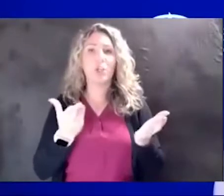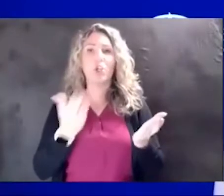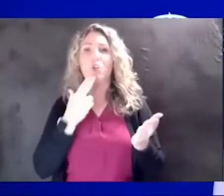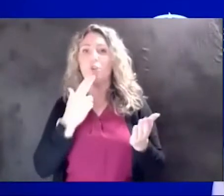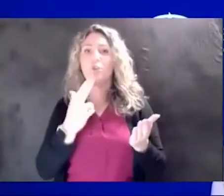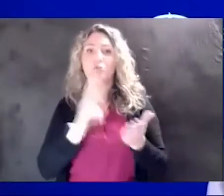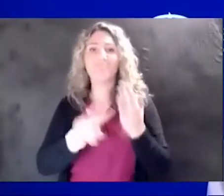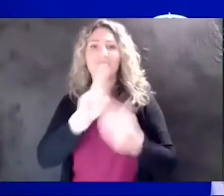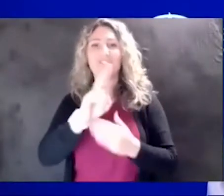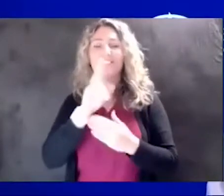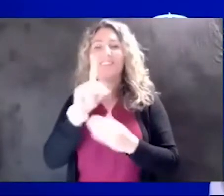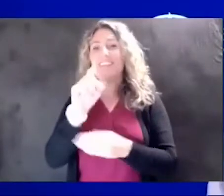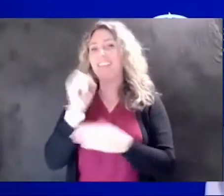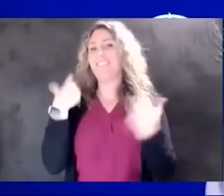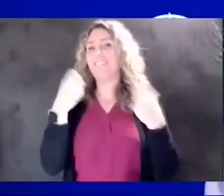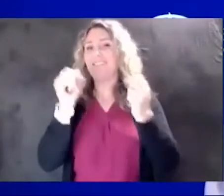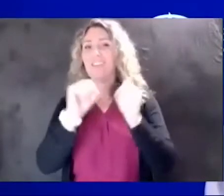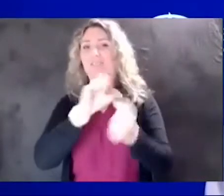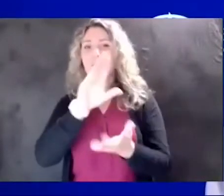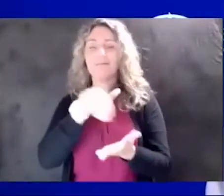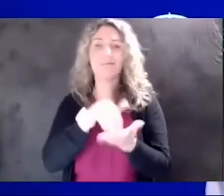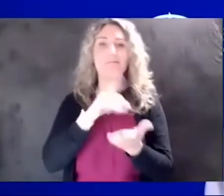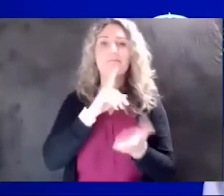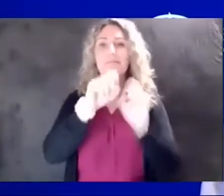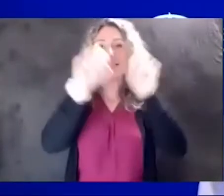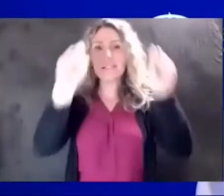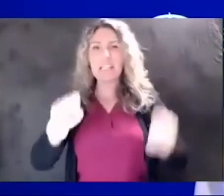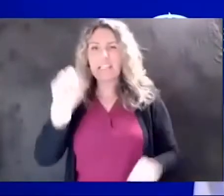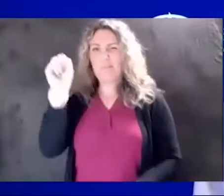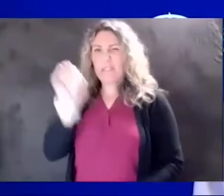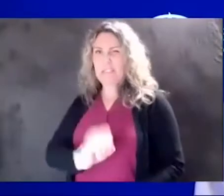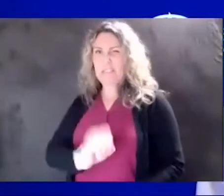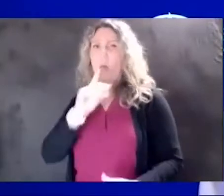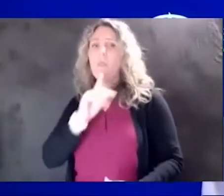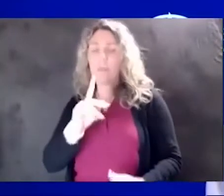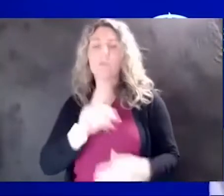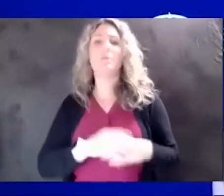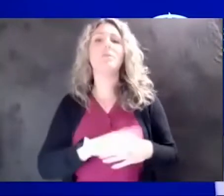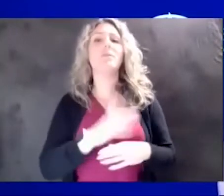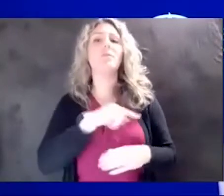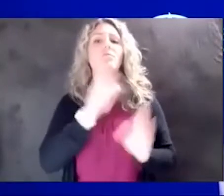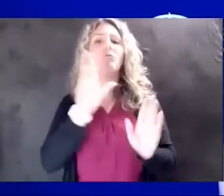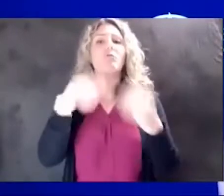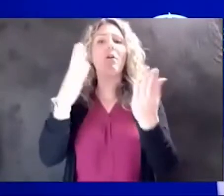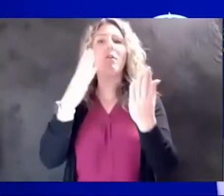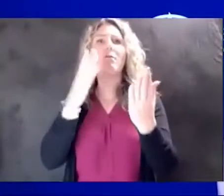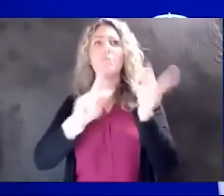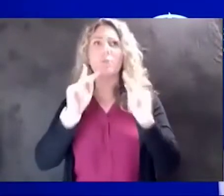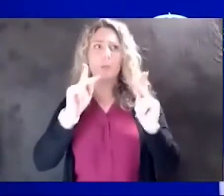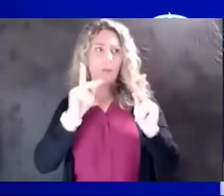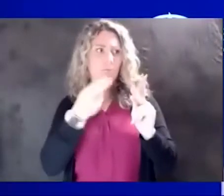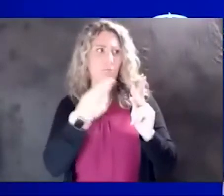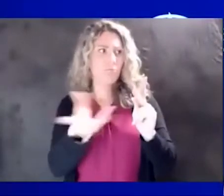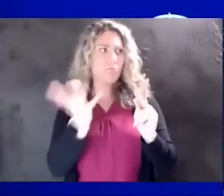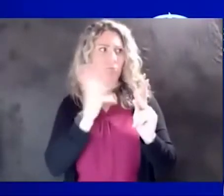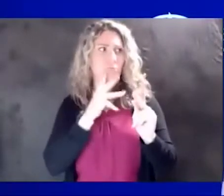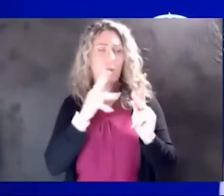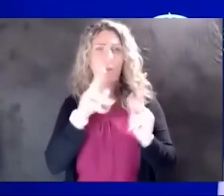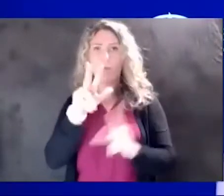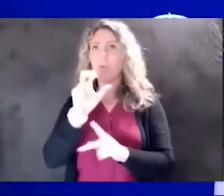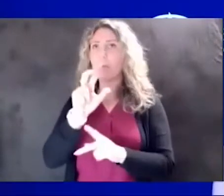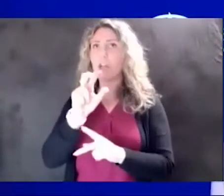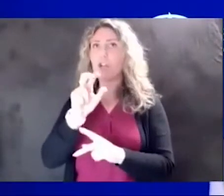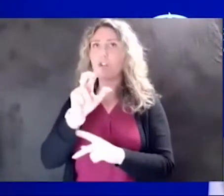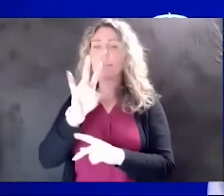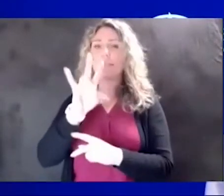Health System, which is down south. And we are offering that to people. We have, I think, given 375 doses